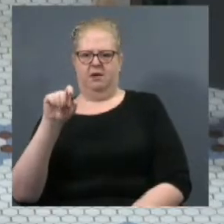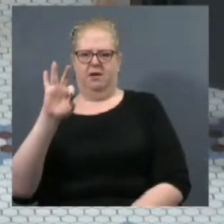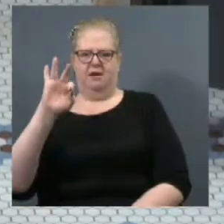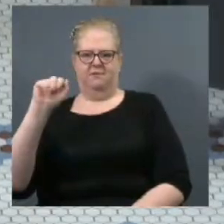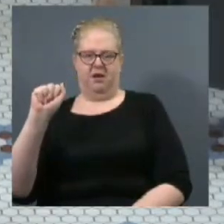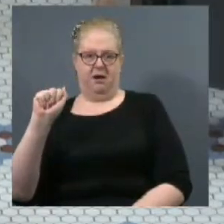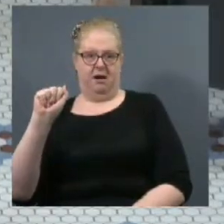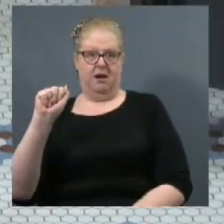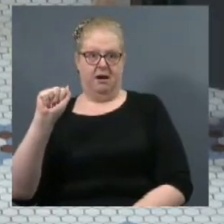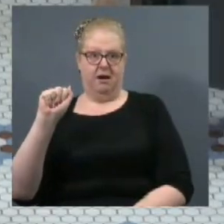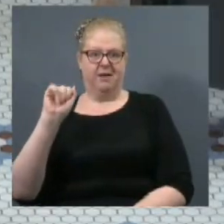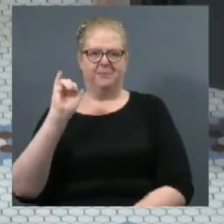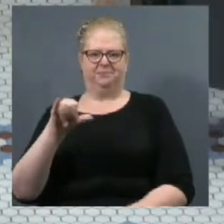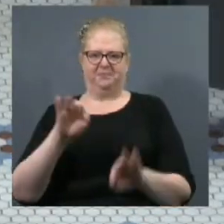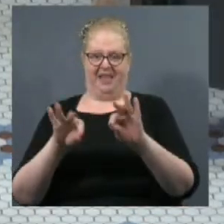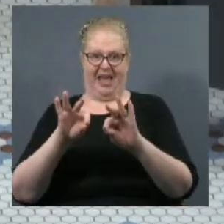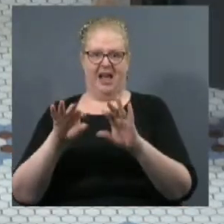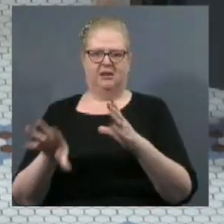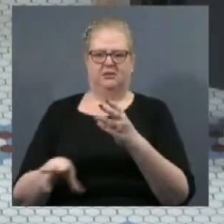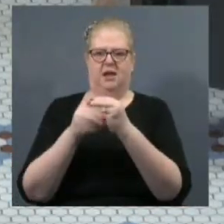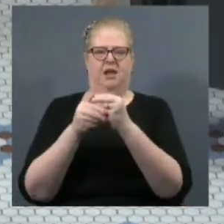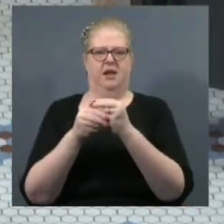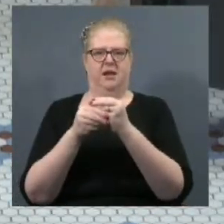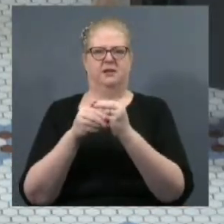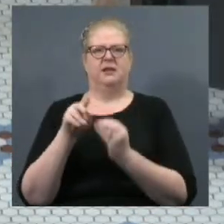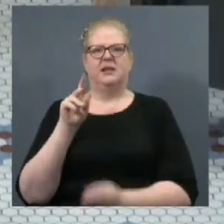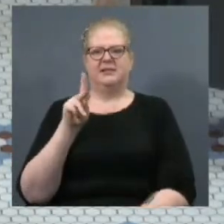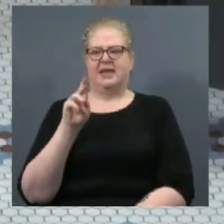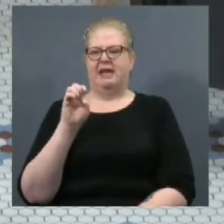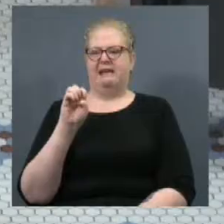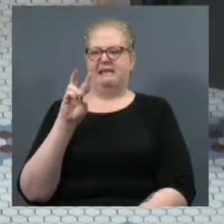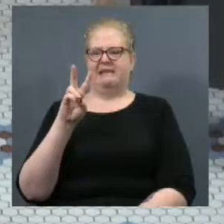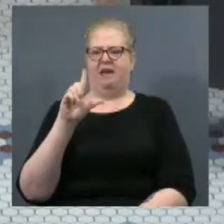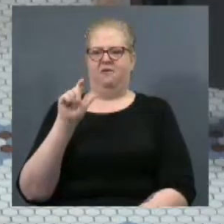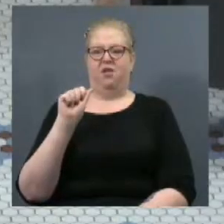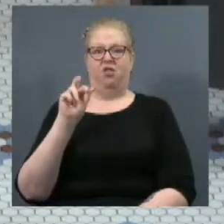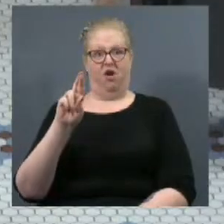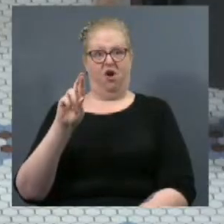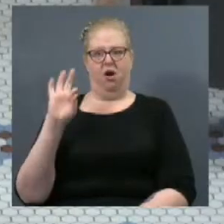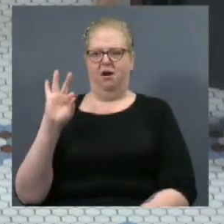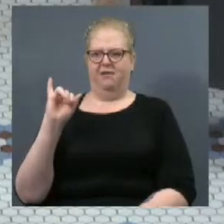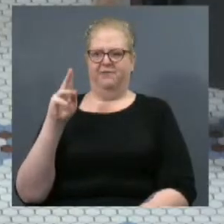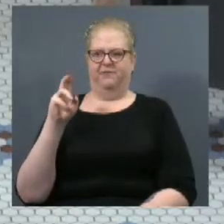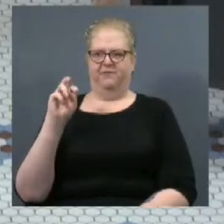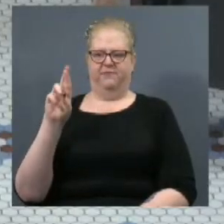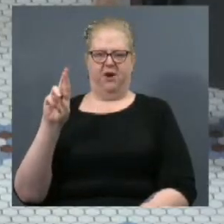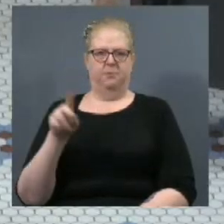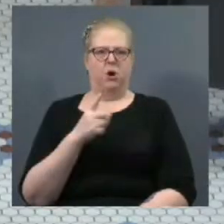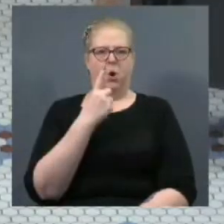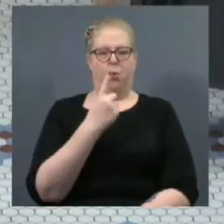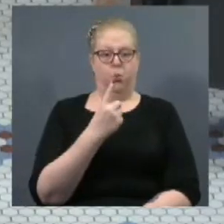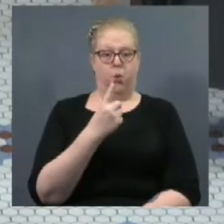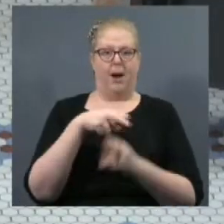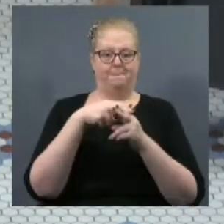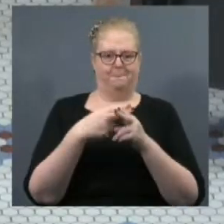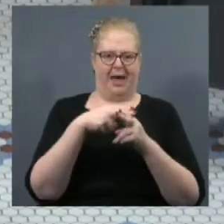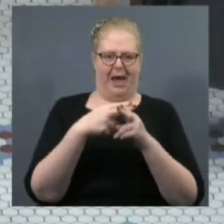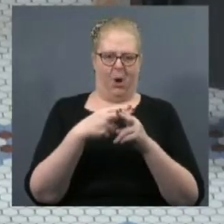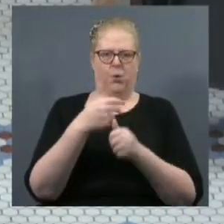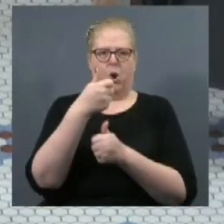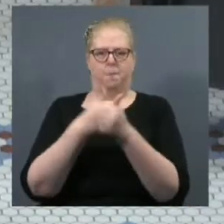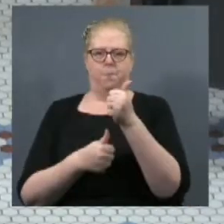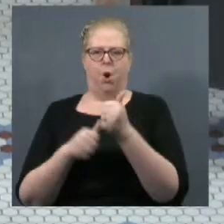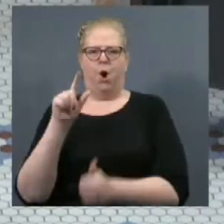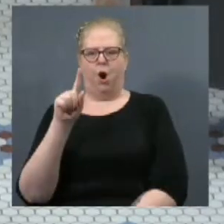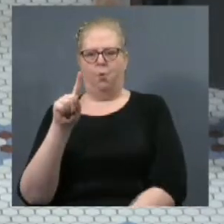FORTA-FI. That's basically a Kevlar fiber that's added. It's 1 pound per ton that's added to the asphalt, which gives